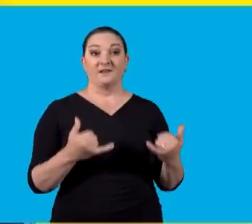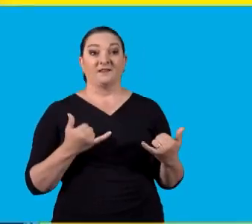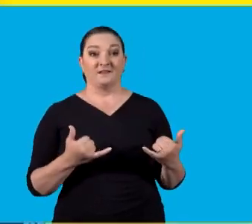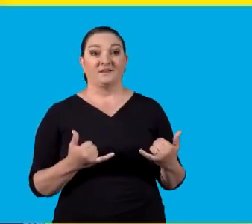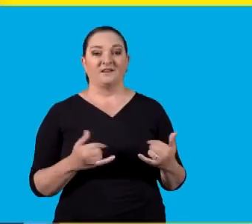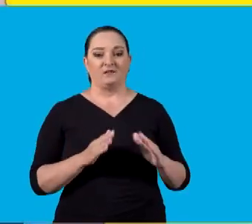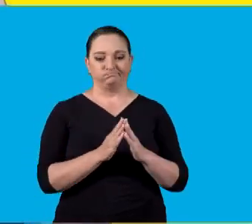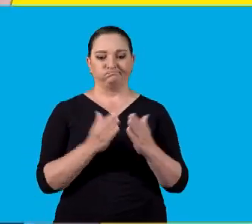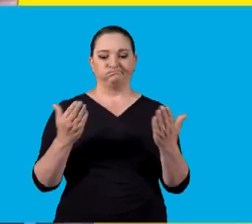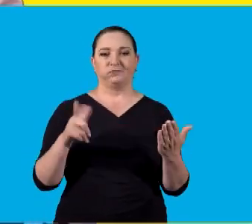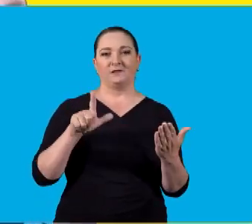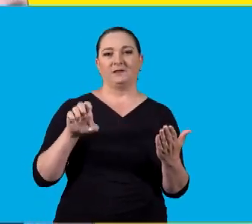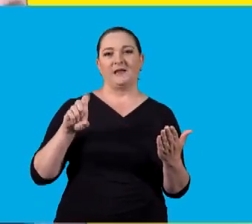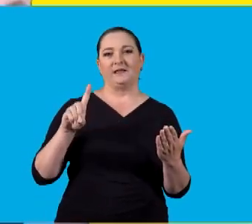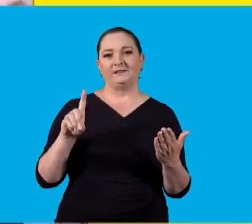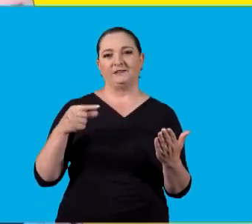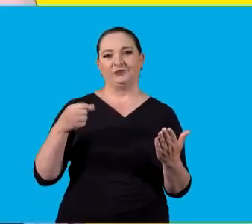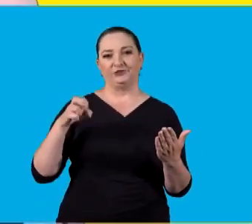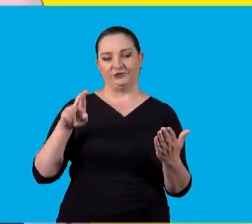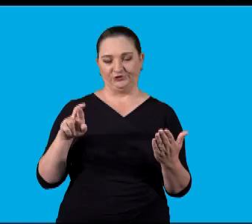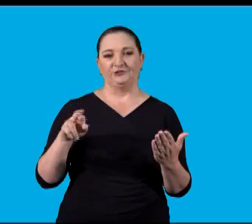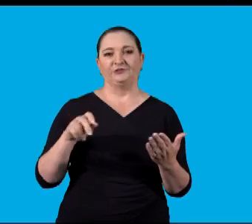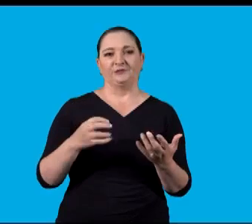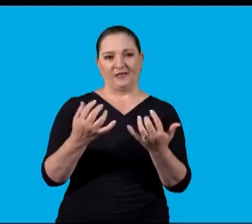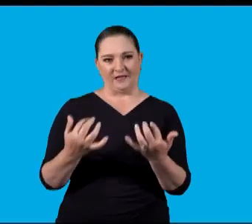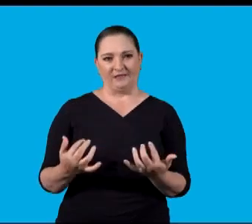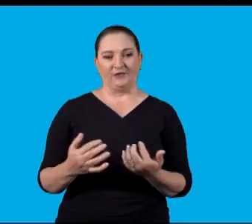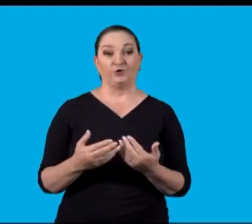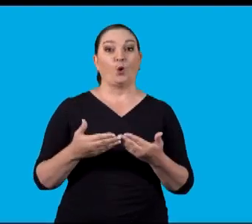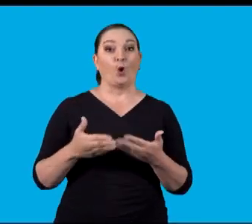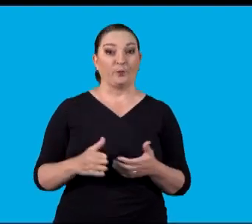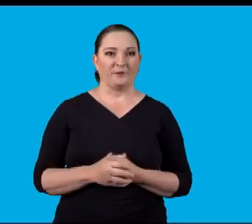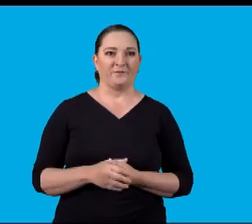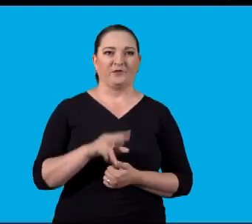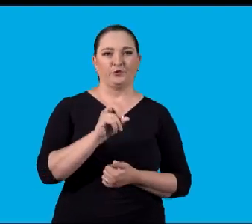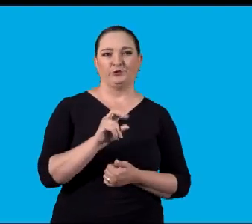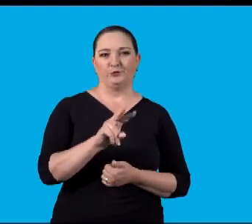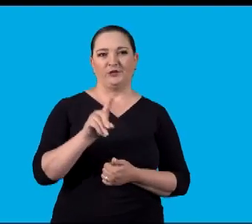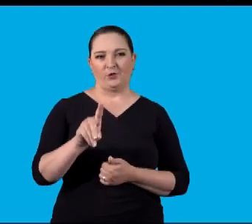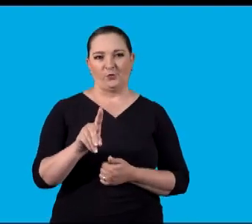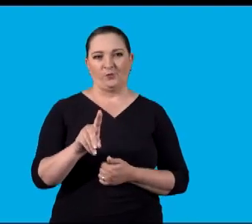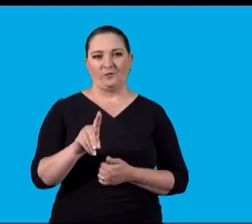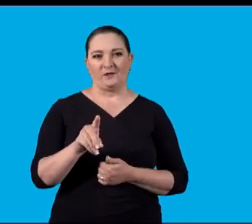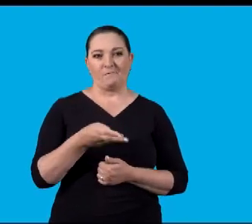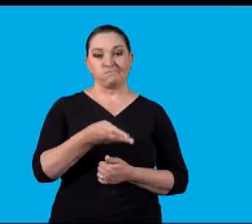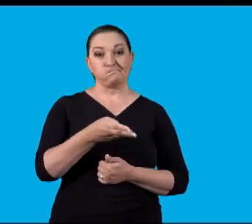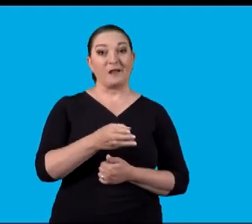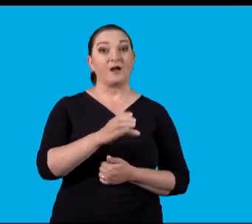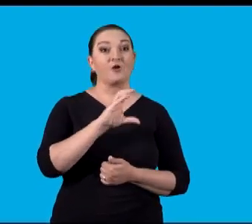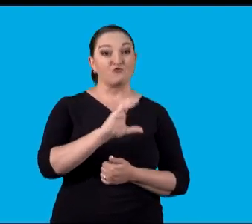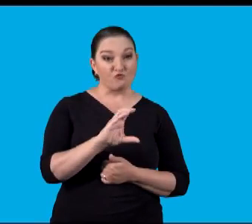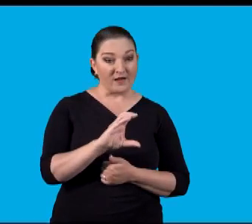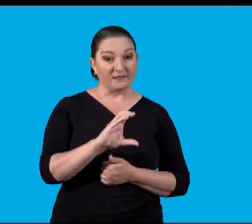for this lesson, I'm going to open a ledger account. So at the beginning of the year, which is 2021, the